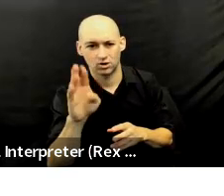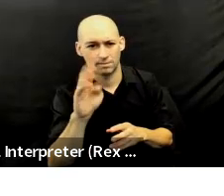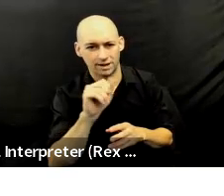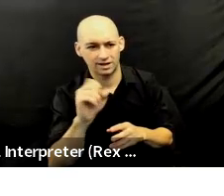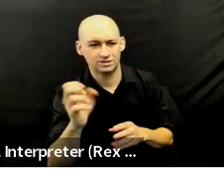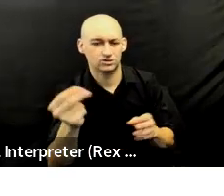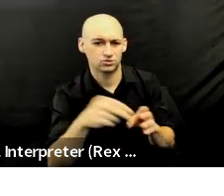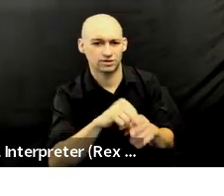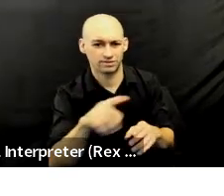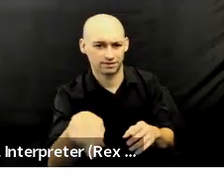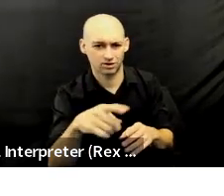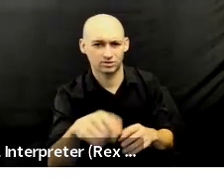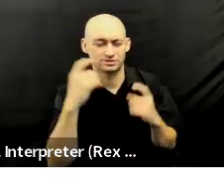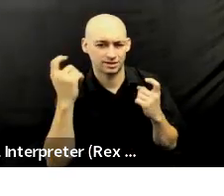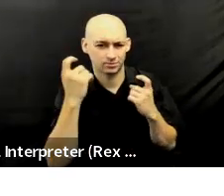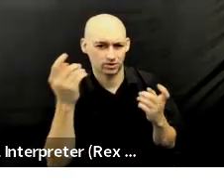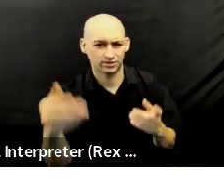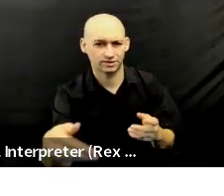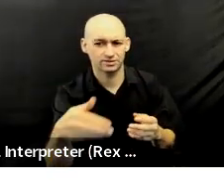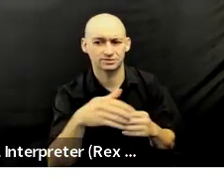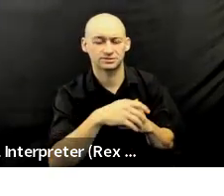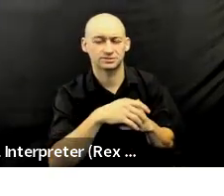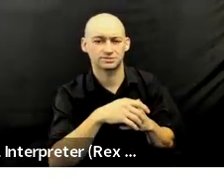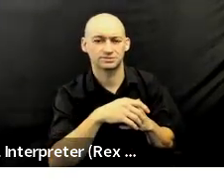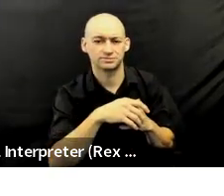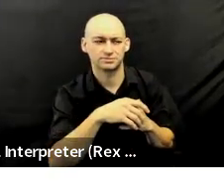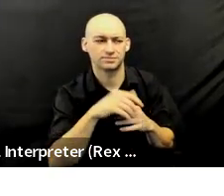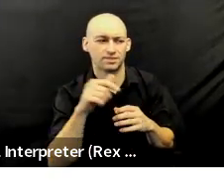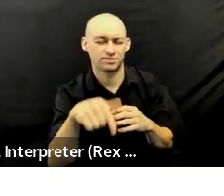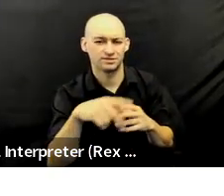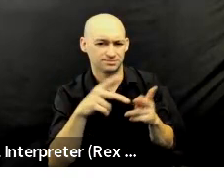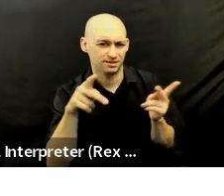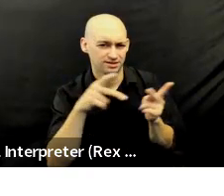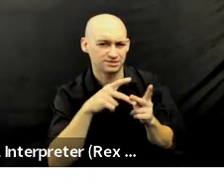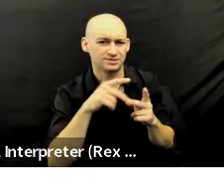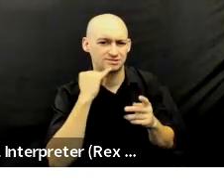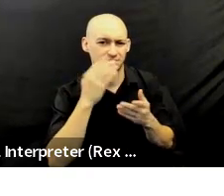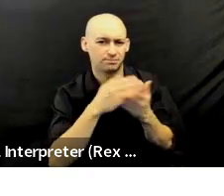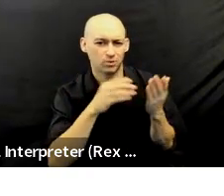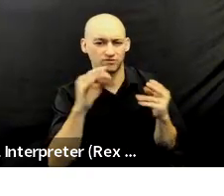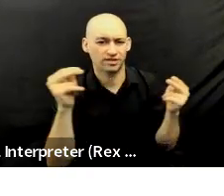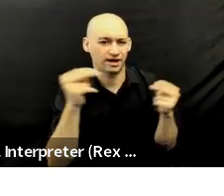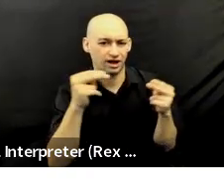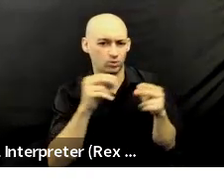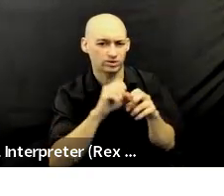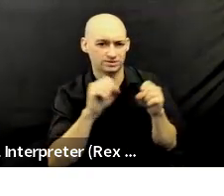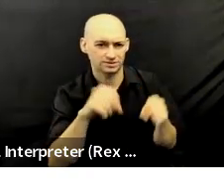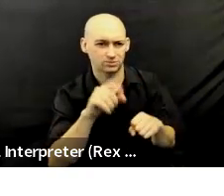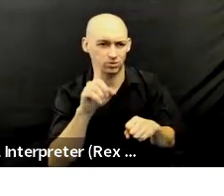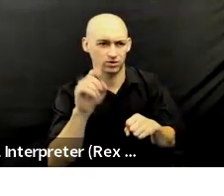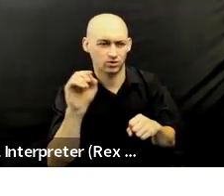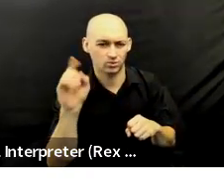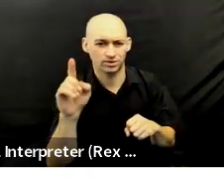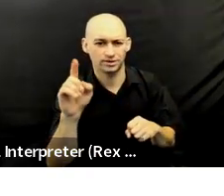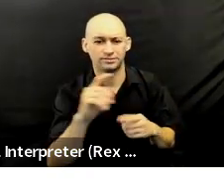to celebrate this. This site that's a part of the Highway System 101 being